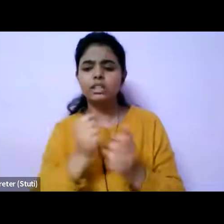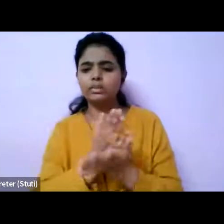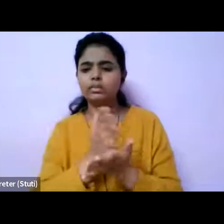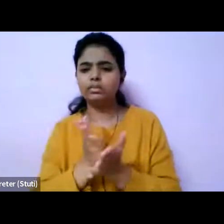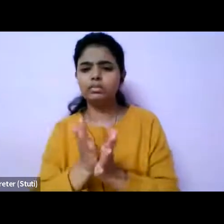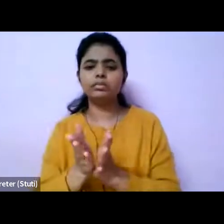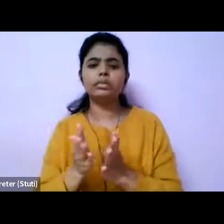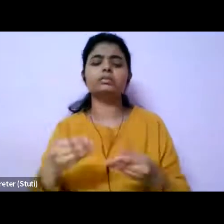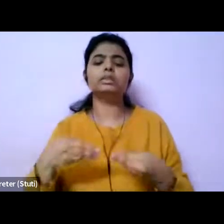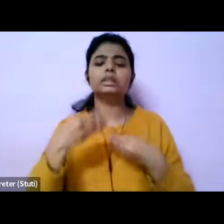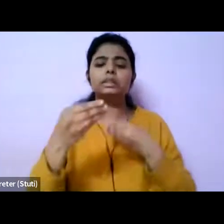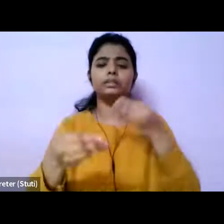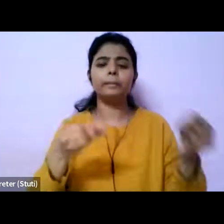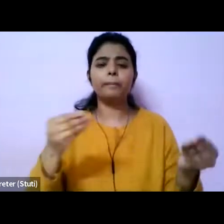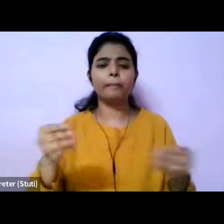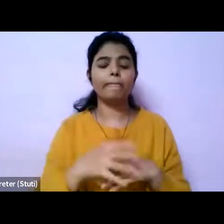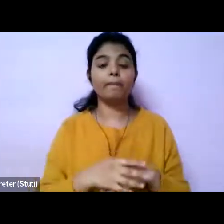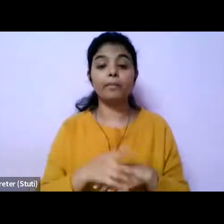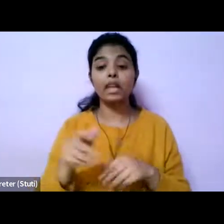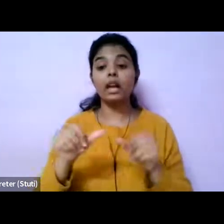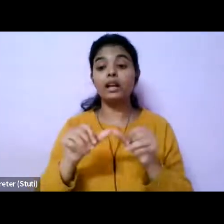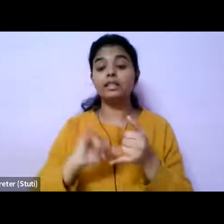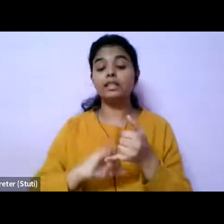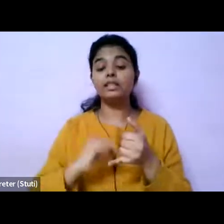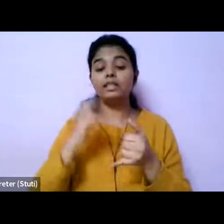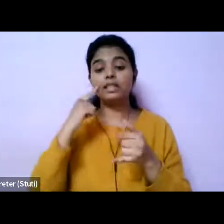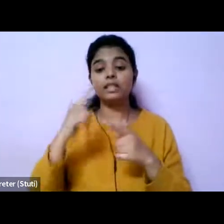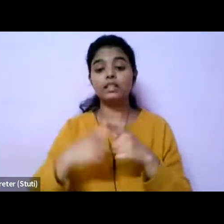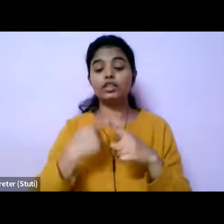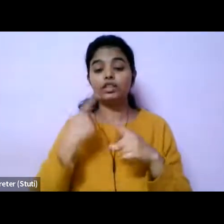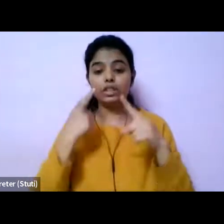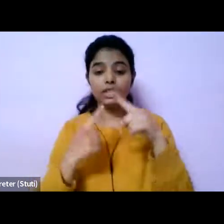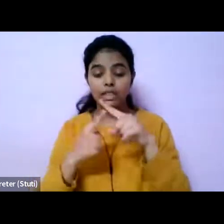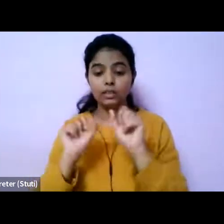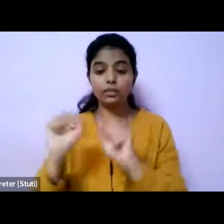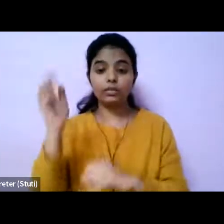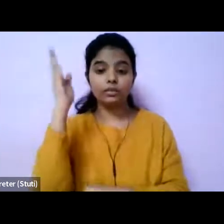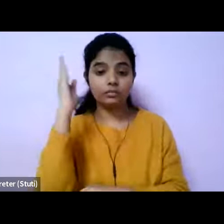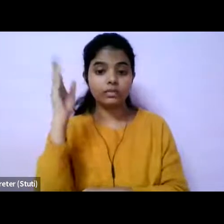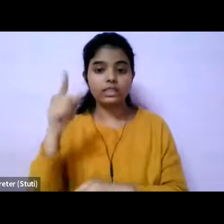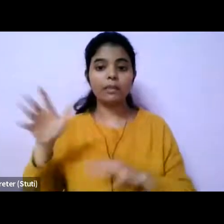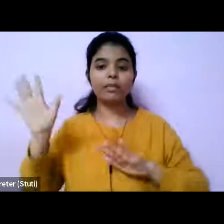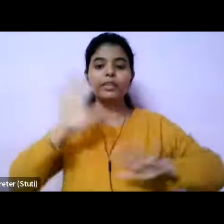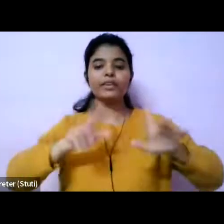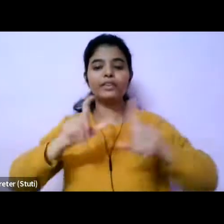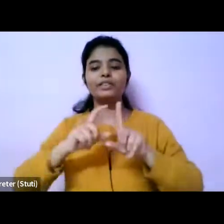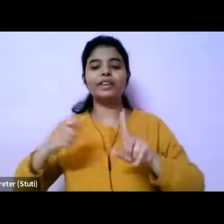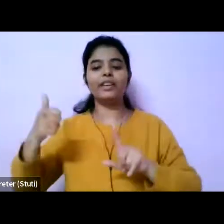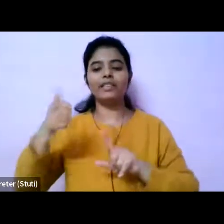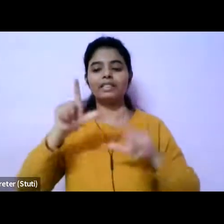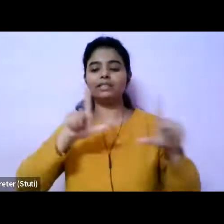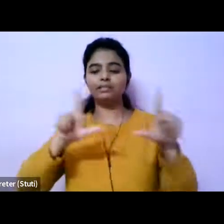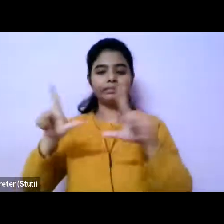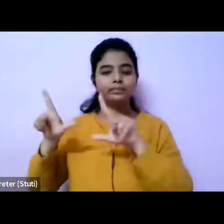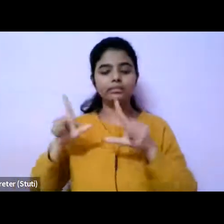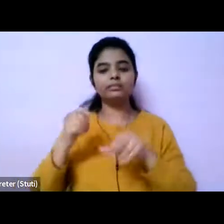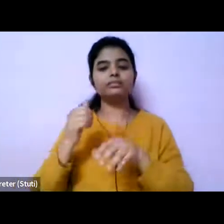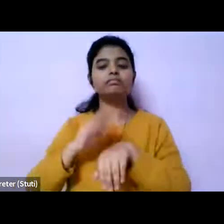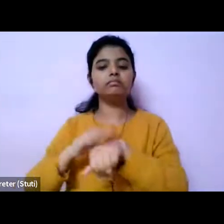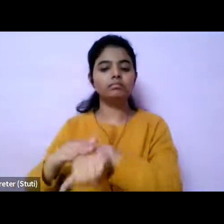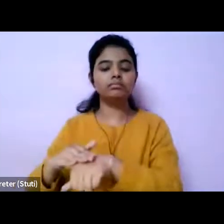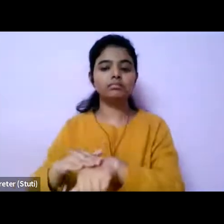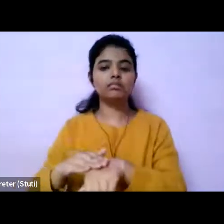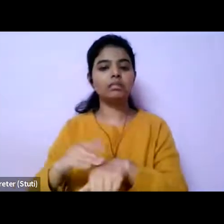was looking for in Asijit's paper, and because you said that you are a practicing theater person, one which I